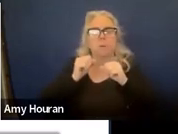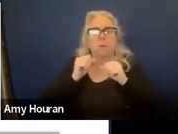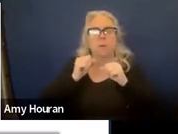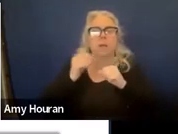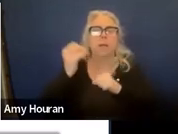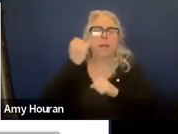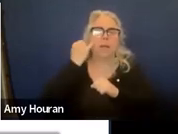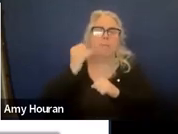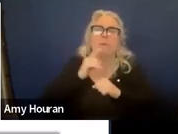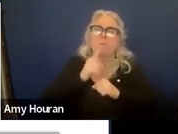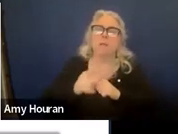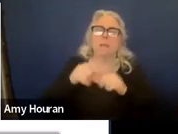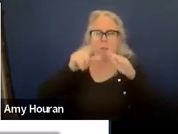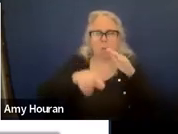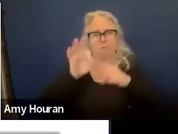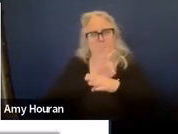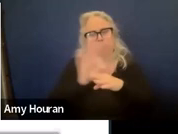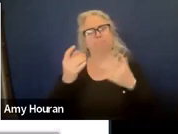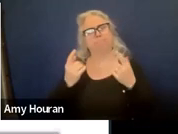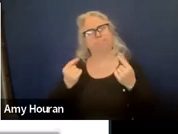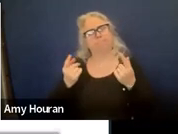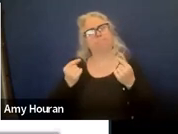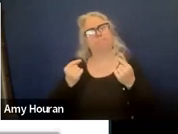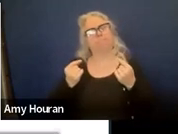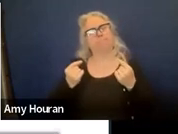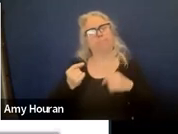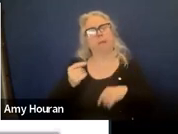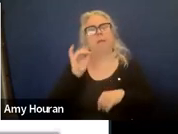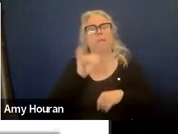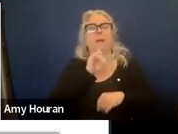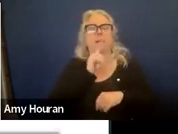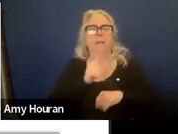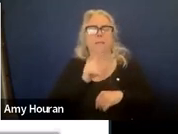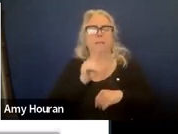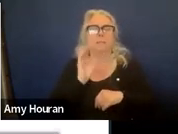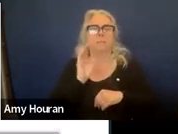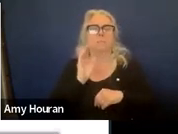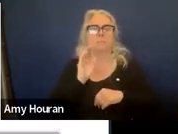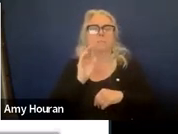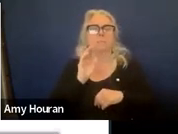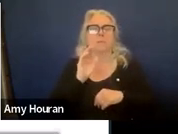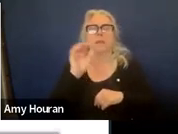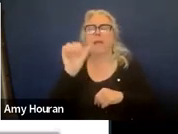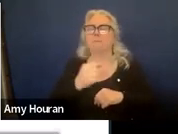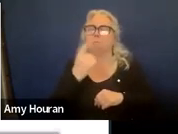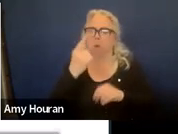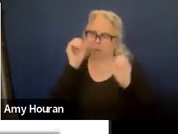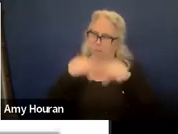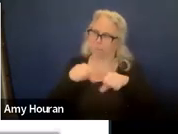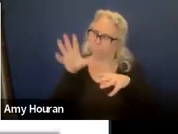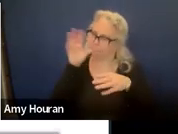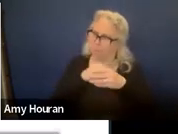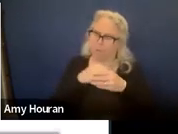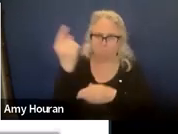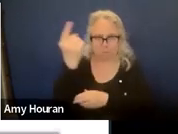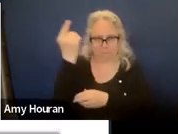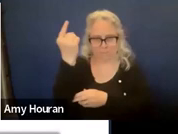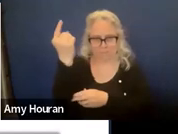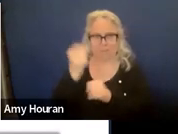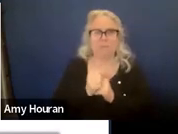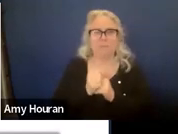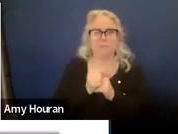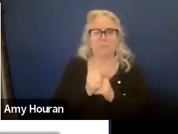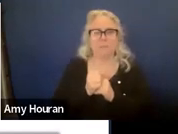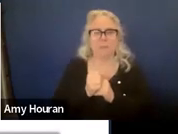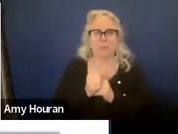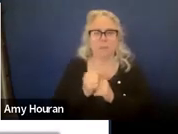what if they're really low functioning, what do we do? So this is our case study. Everybody can do something. It goes back